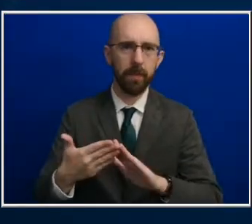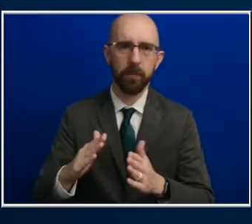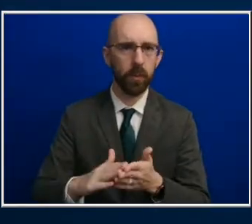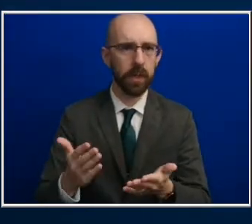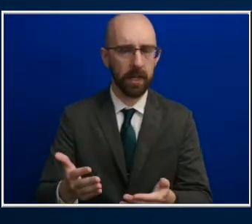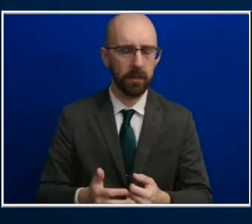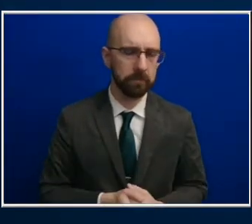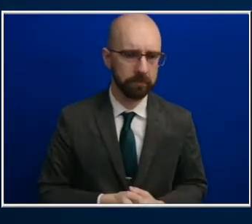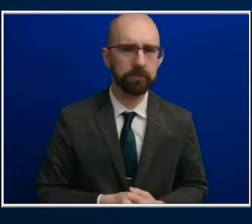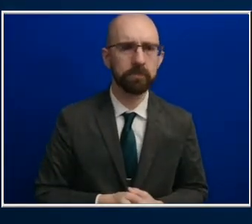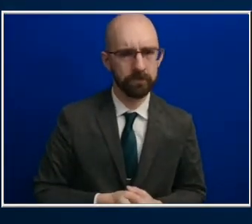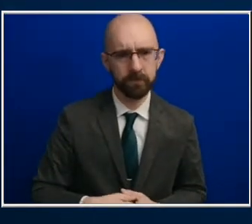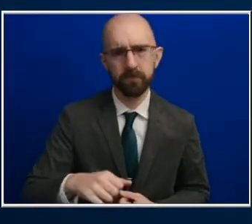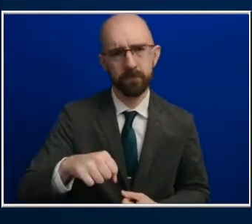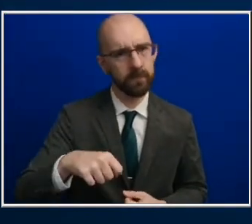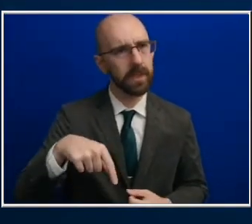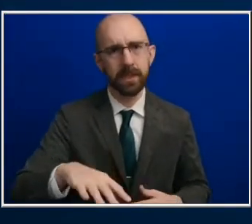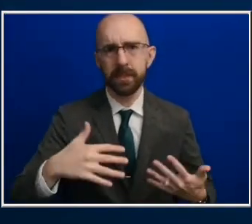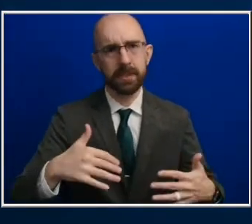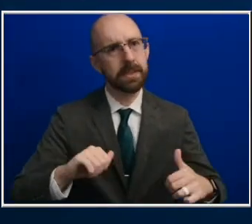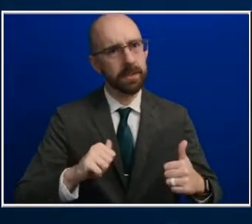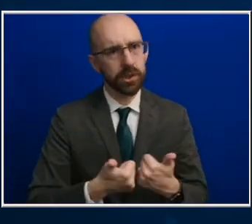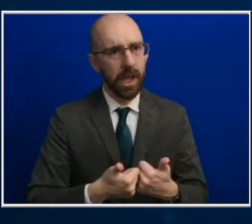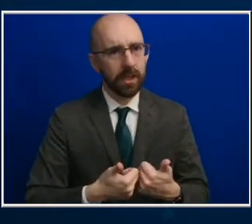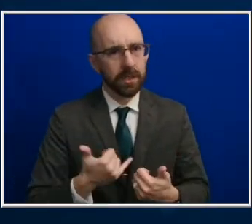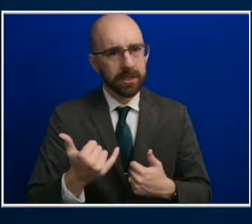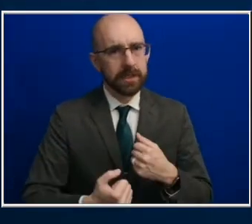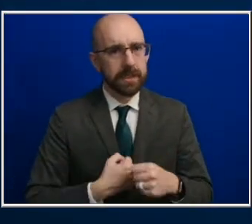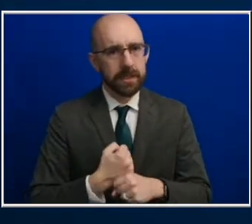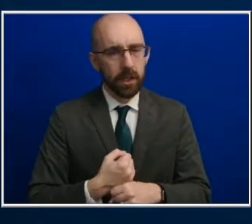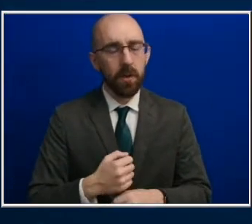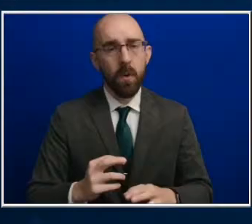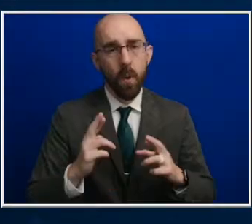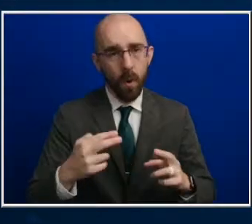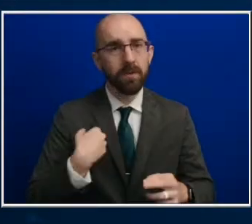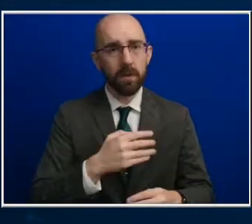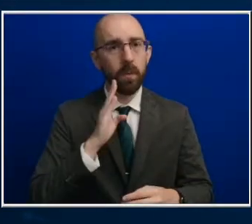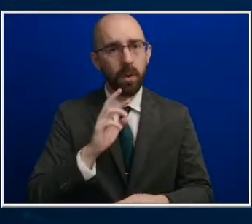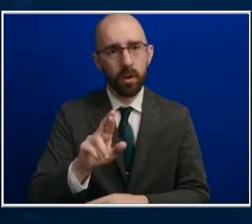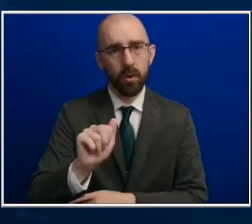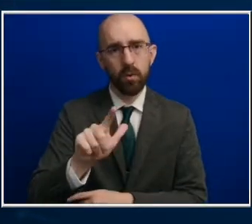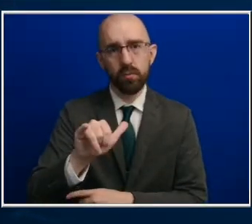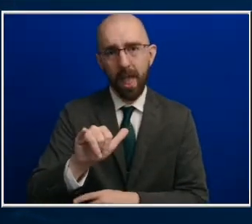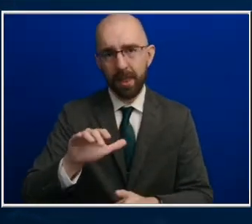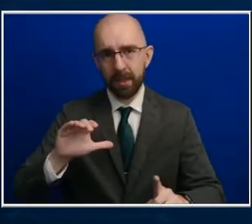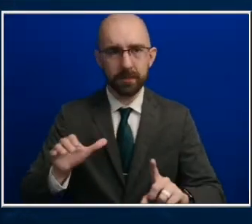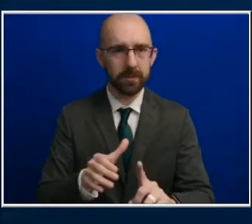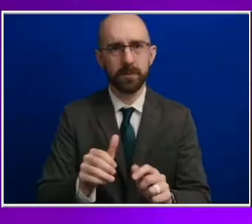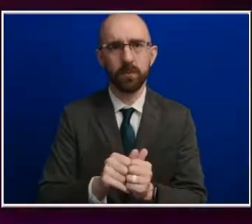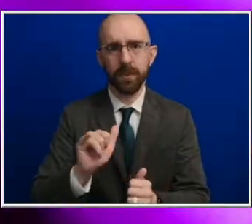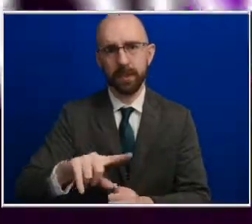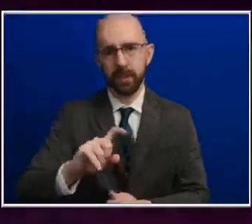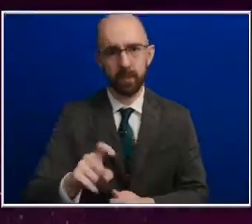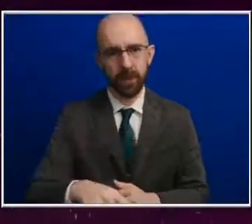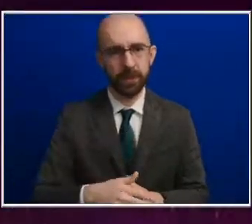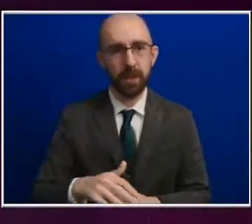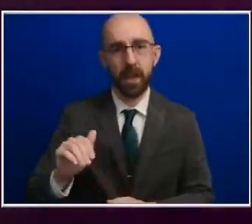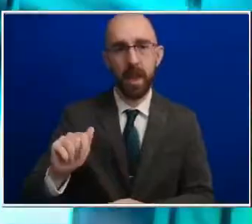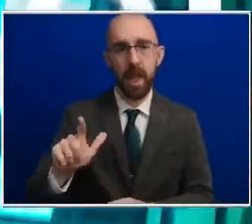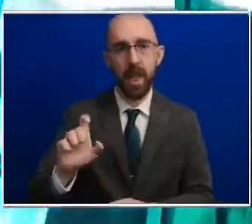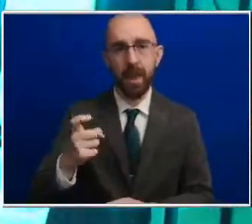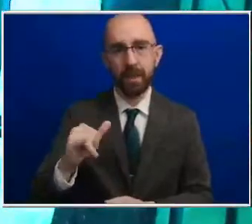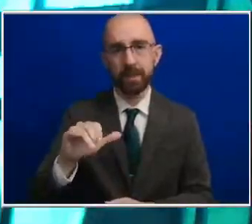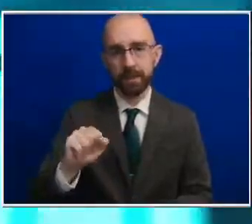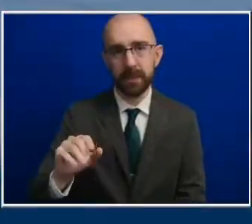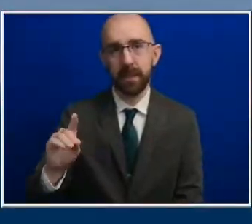this will be a challenge for us this year, and hopefully we'll rally around this question. All right, Alex Delcid is watching for questions